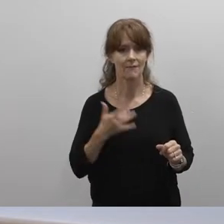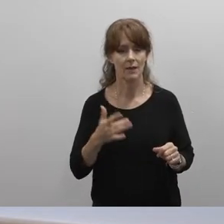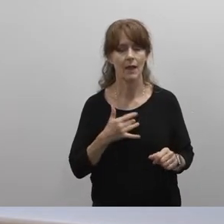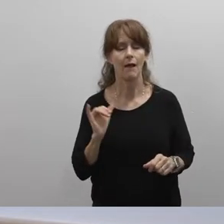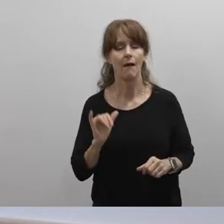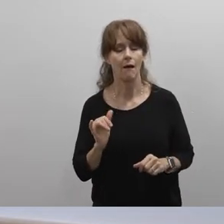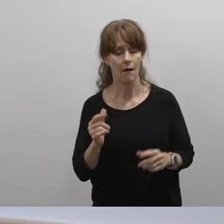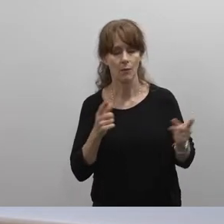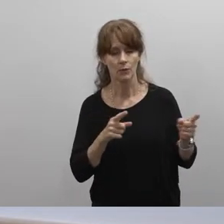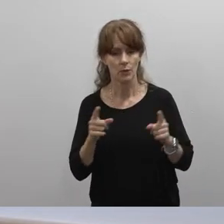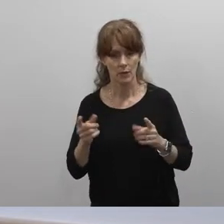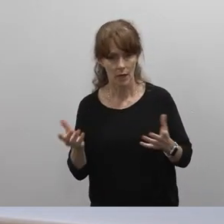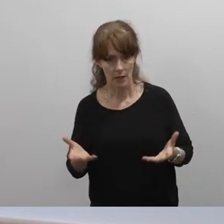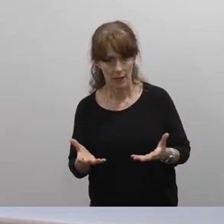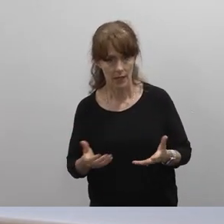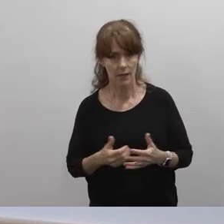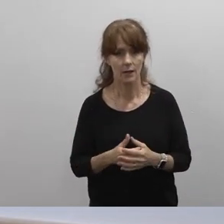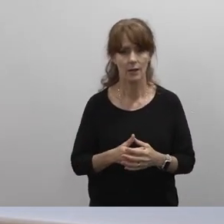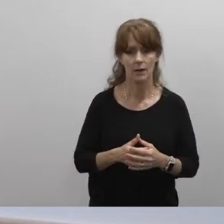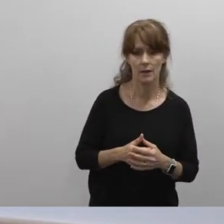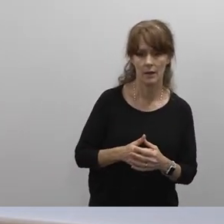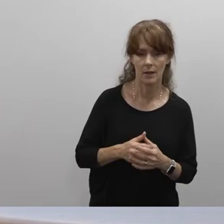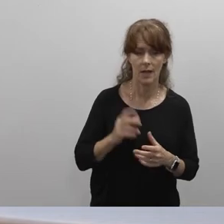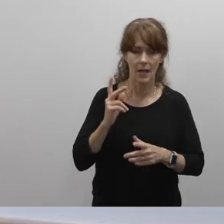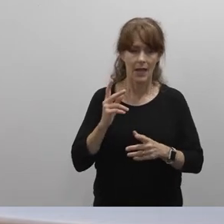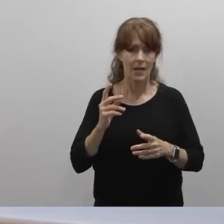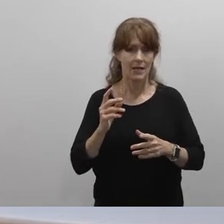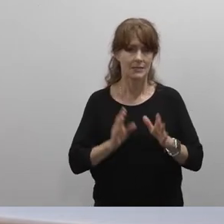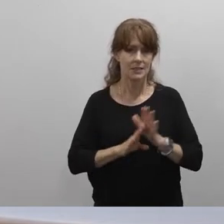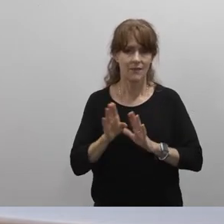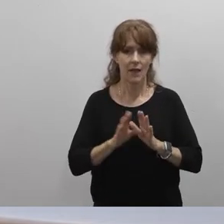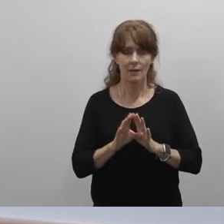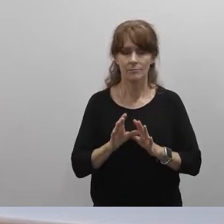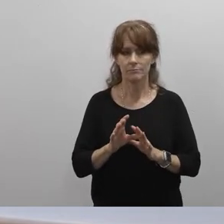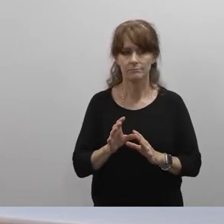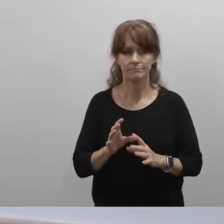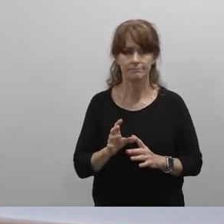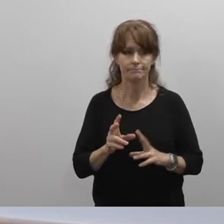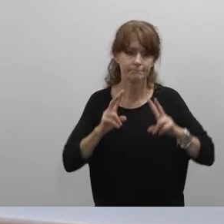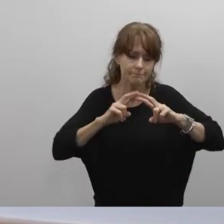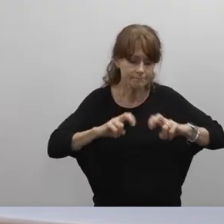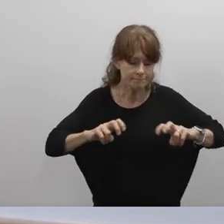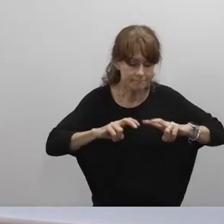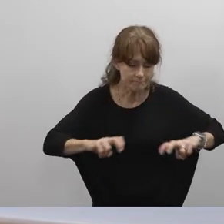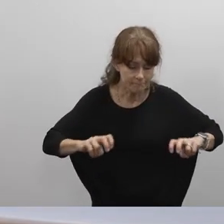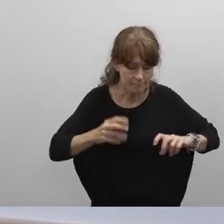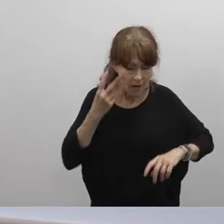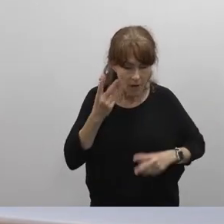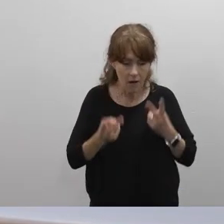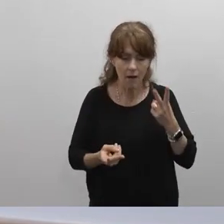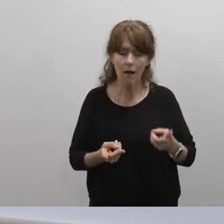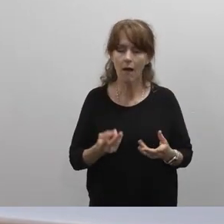hey, what's going on here? To develop insights into how things are changing. And by the